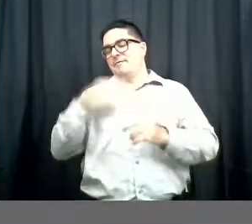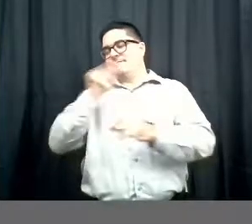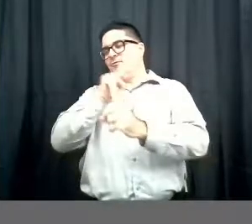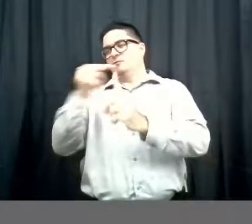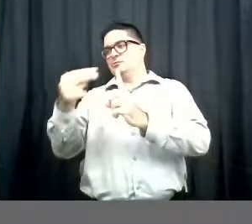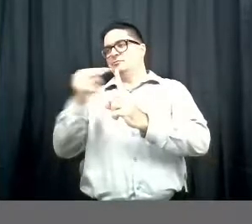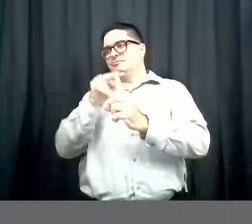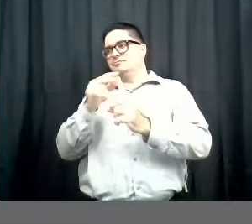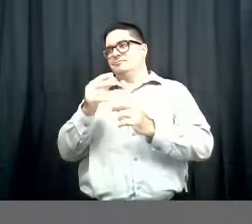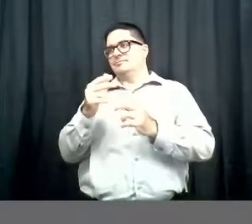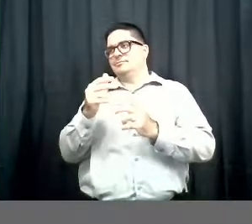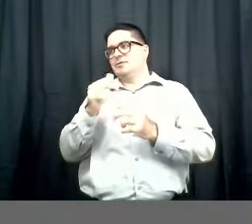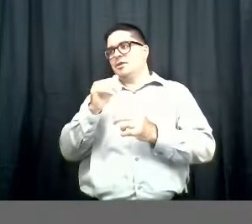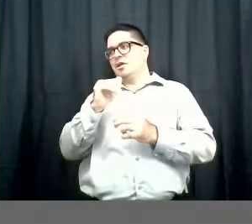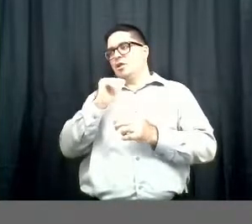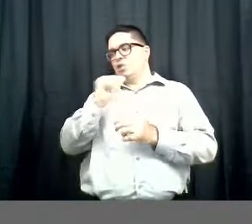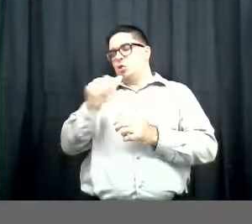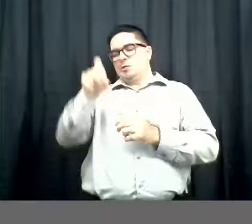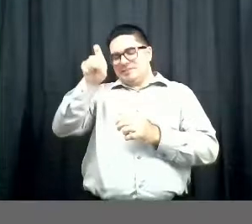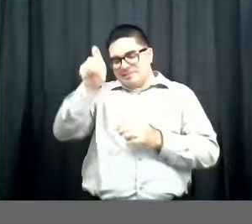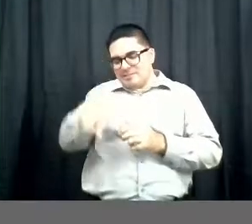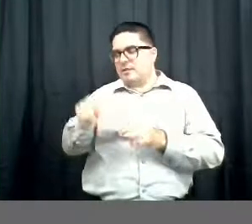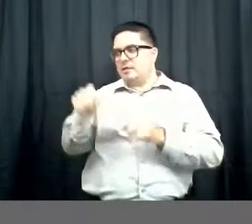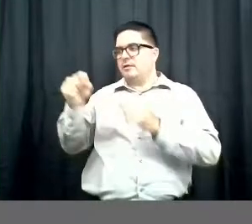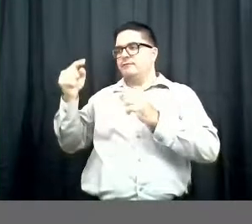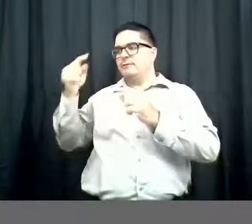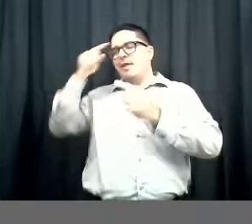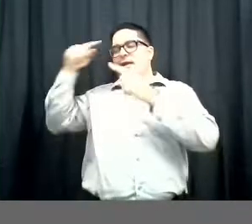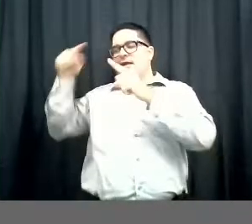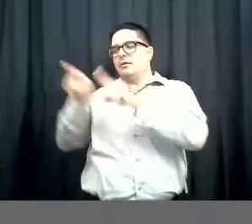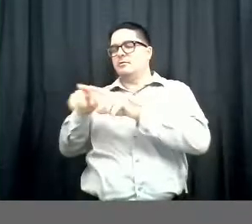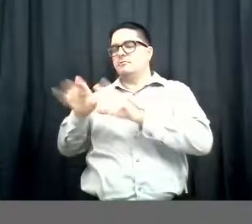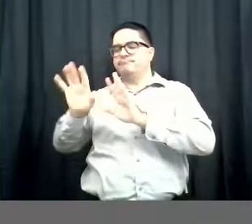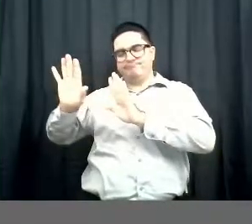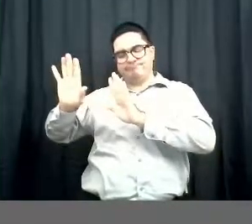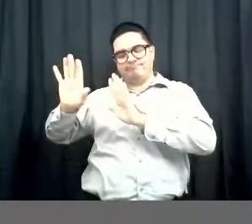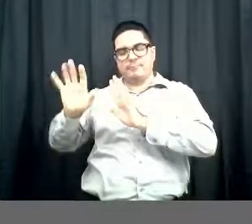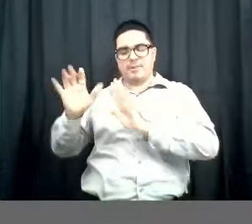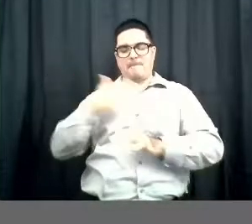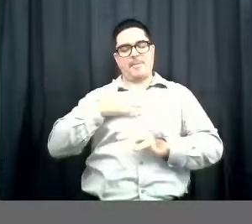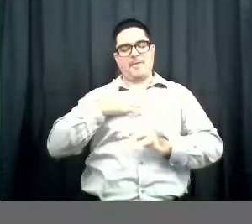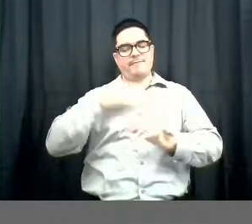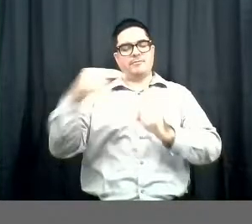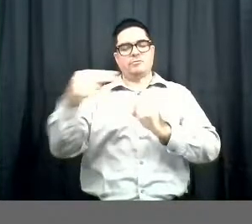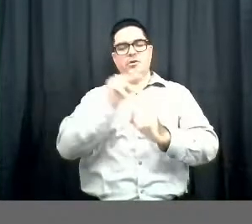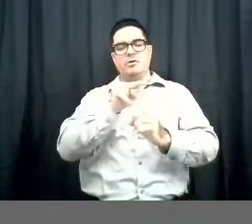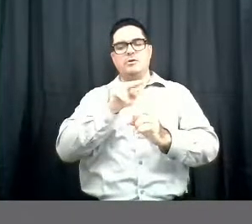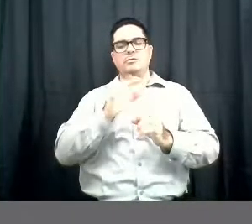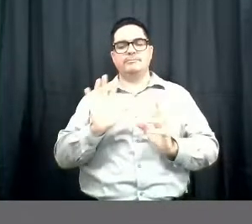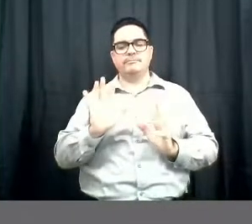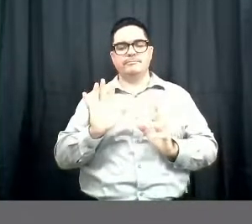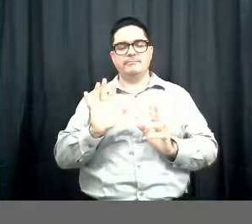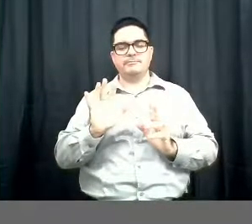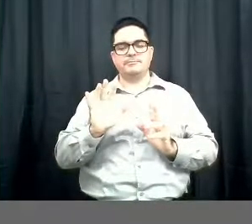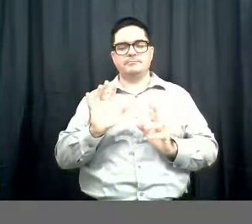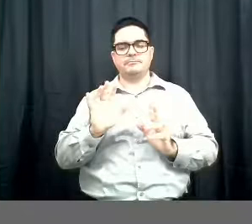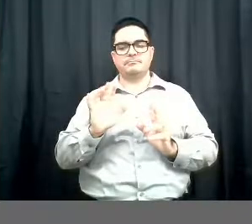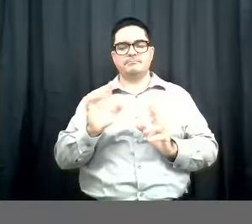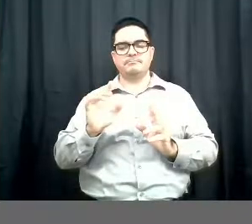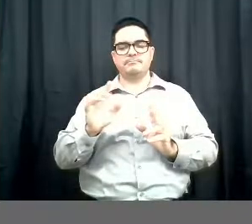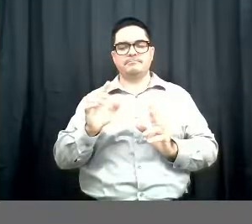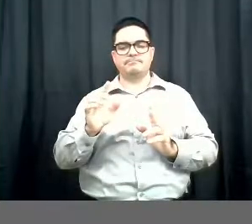in the record, in the minutes, that that's my view. And I am committed to expediting this